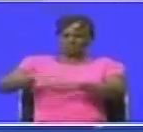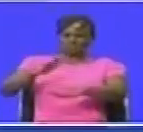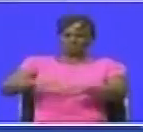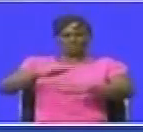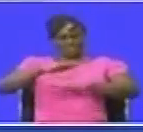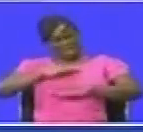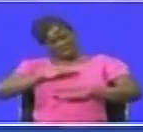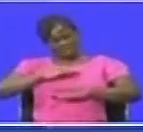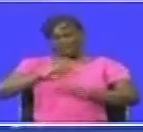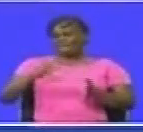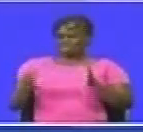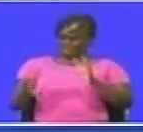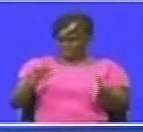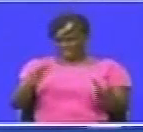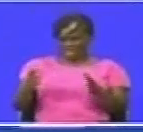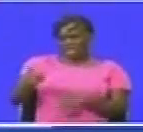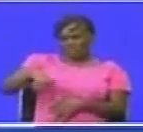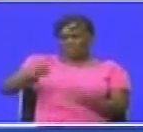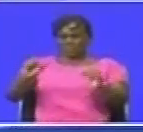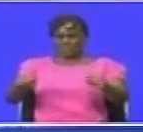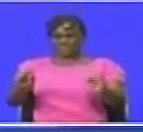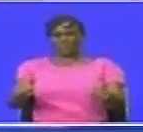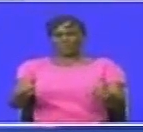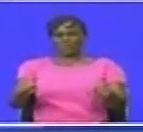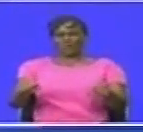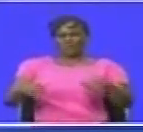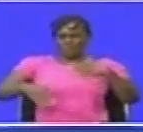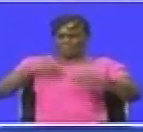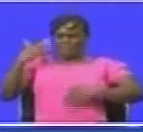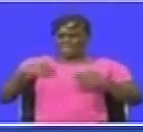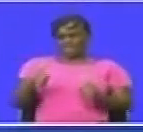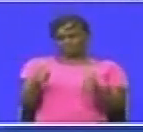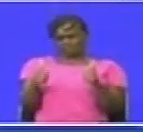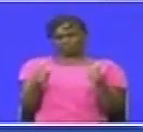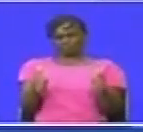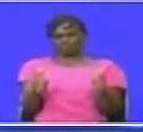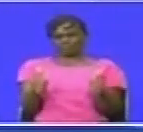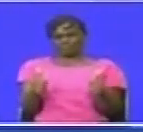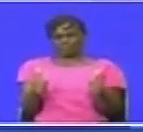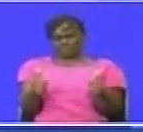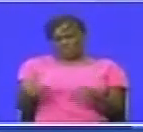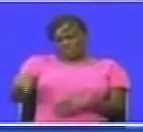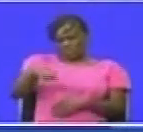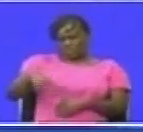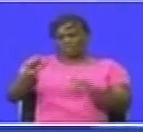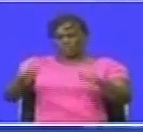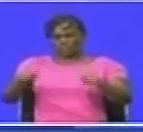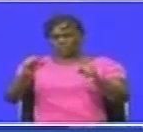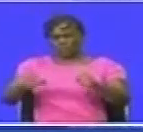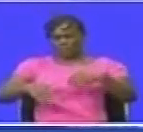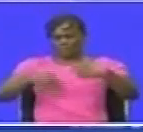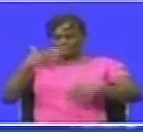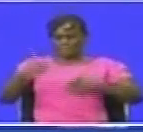It's fair enough. And I think we're able to play. We've played all those other teams and we'll be able to play